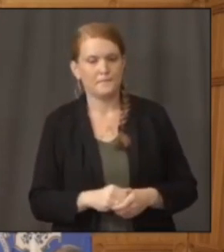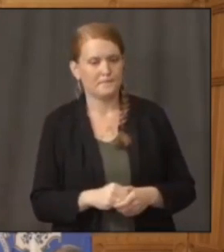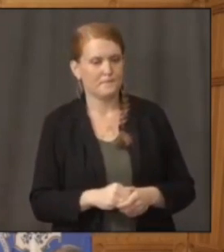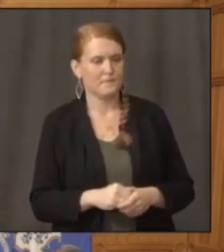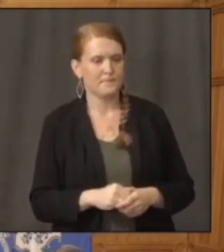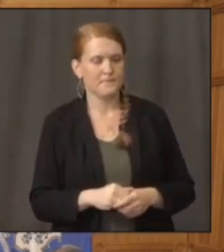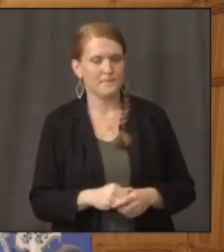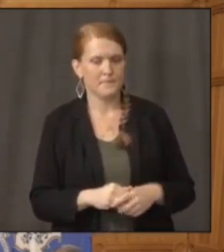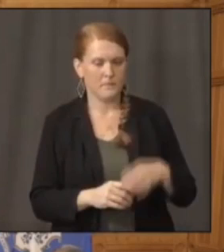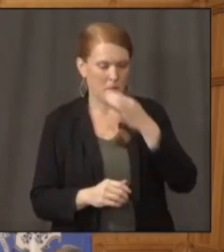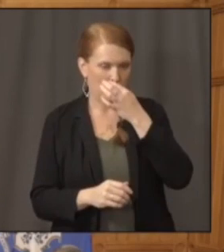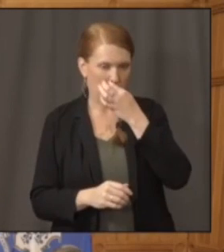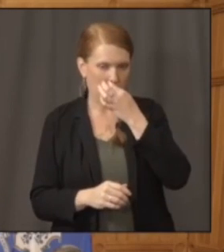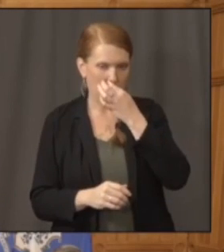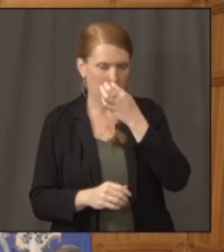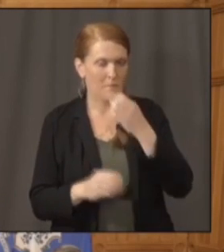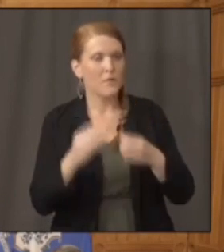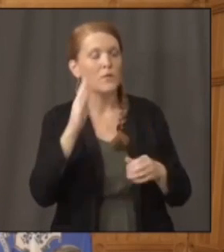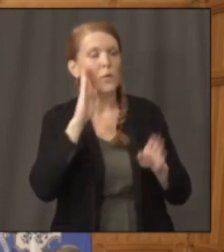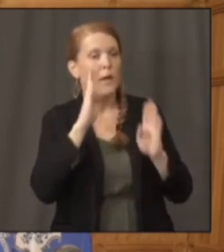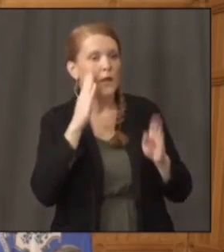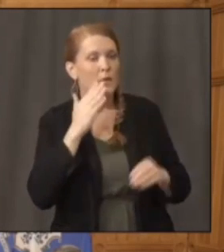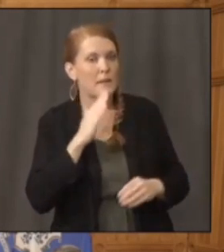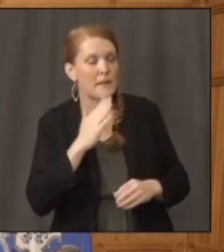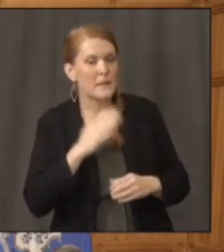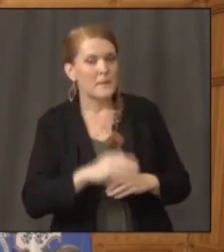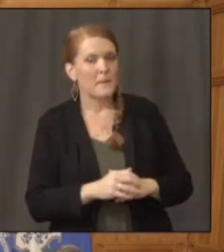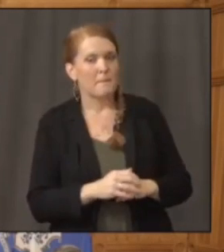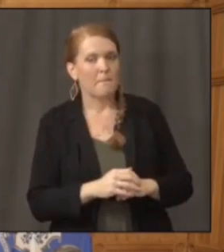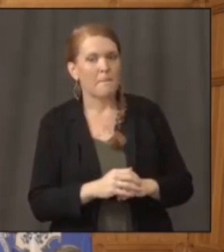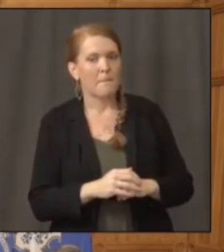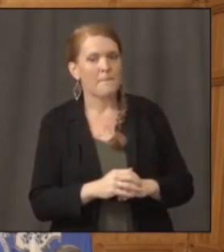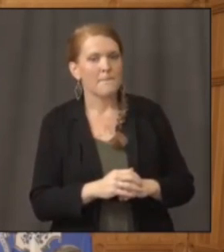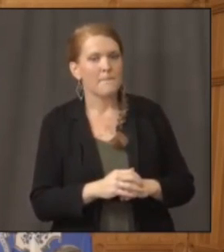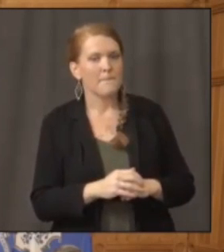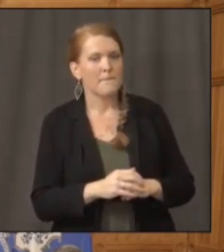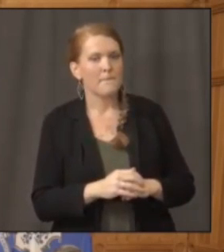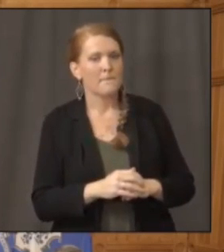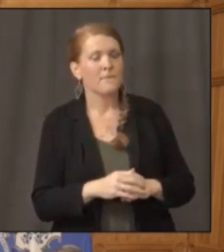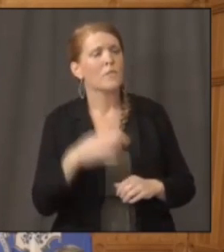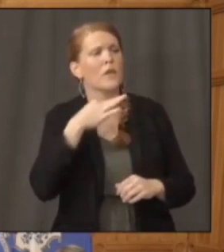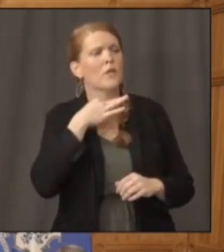Thank you, Max. Good afternoon, everyone. Governor, are you going to be working with any of the